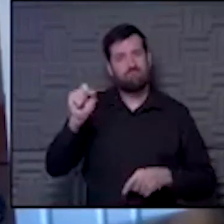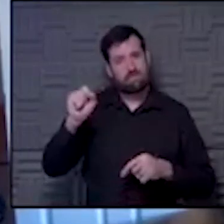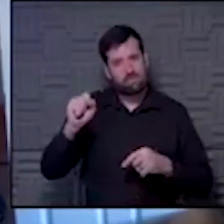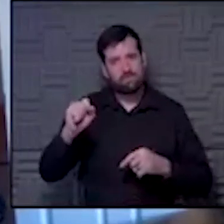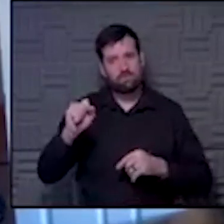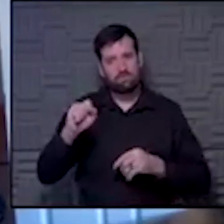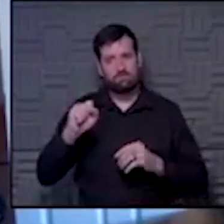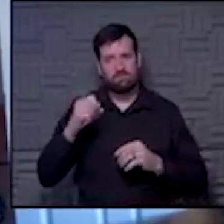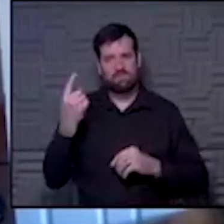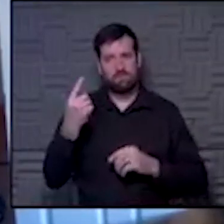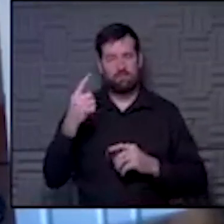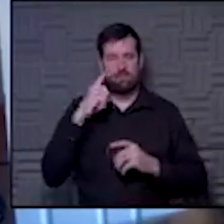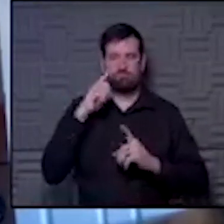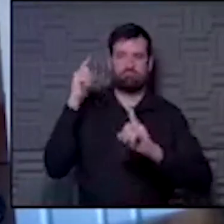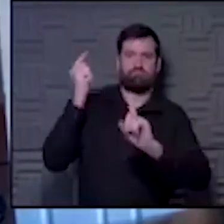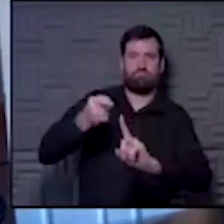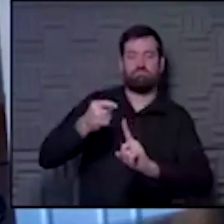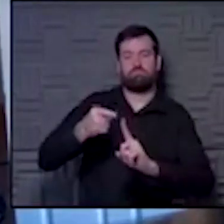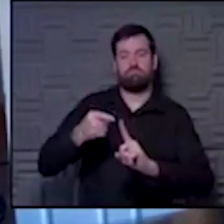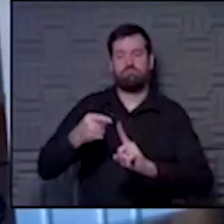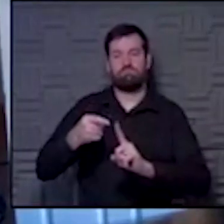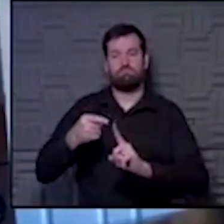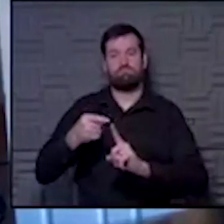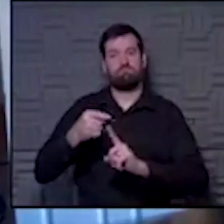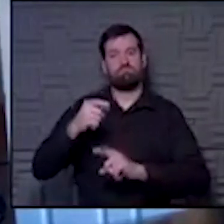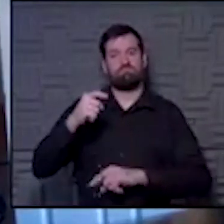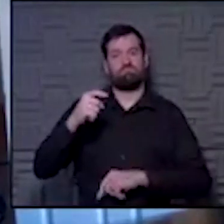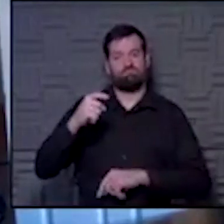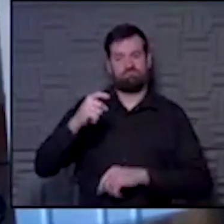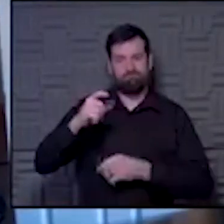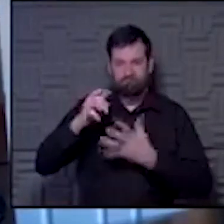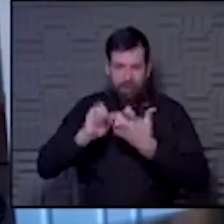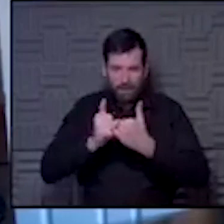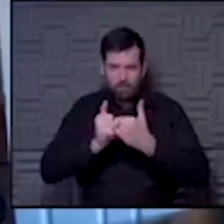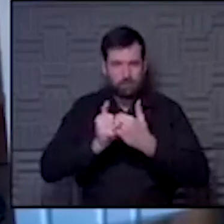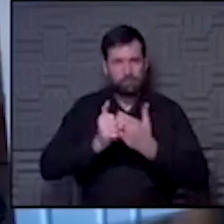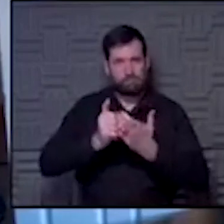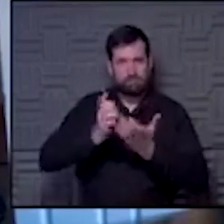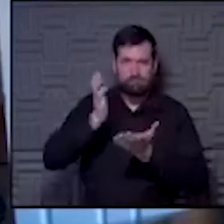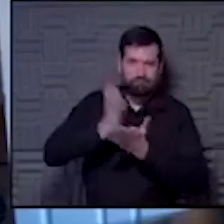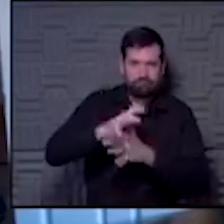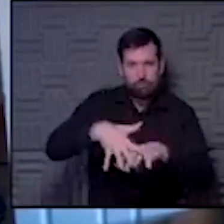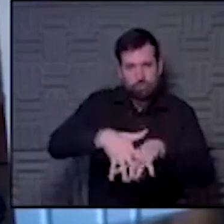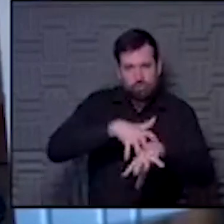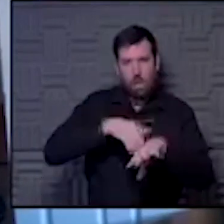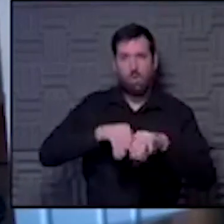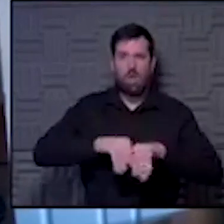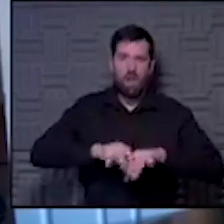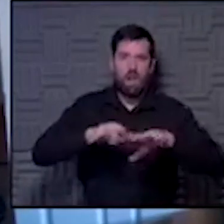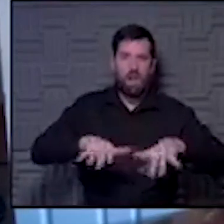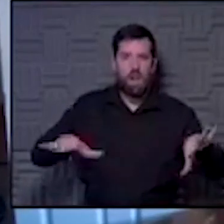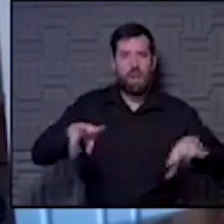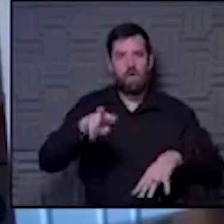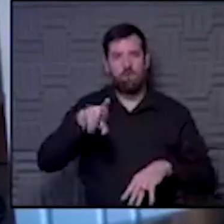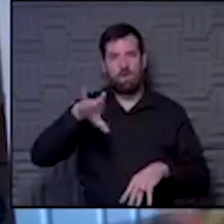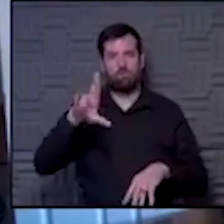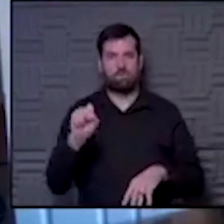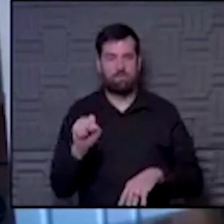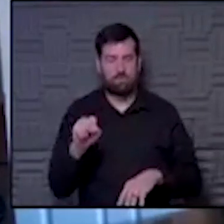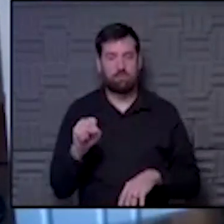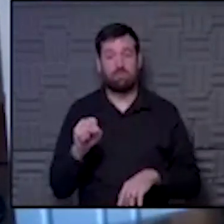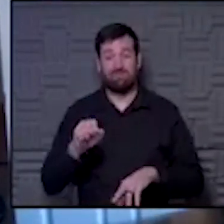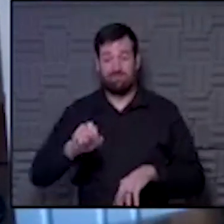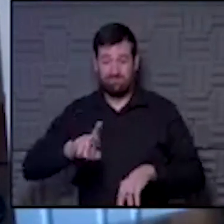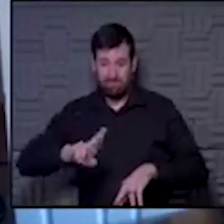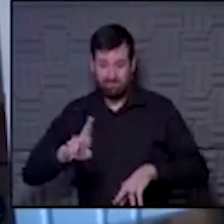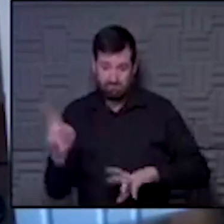for, giving them a chance to be a co-architect of slowing the spread of this virus. So what I think folks on the right and